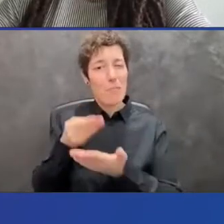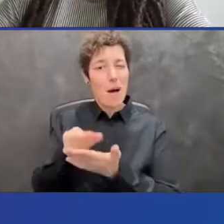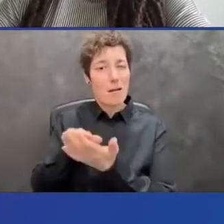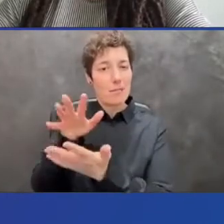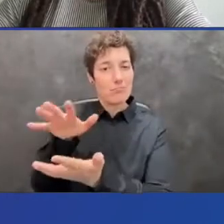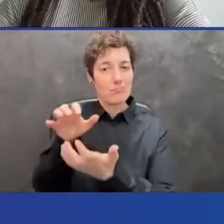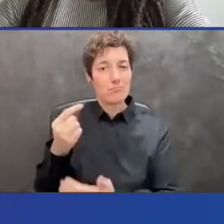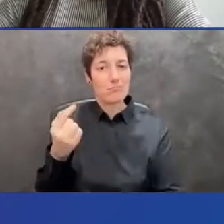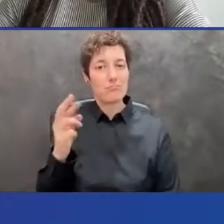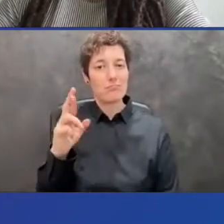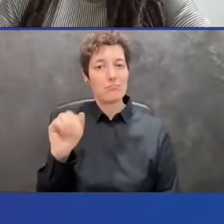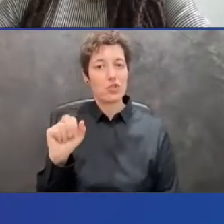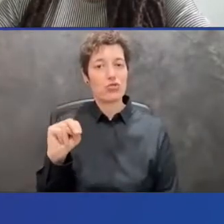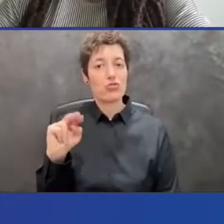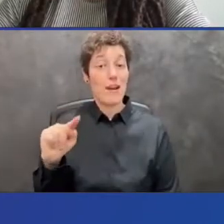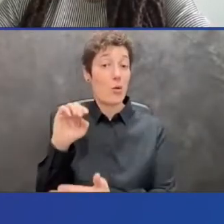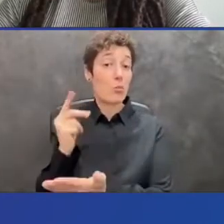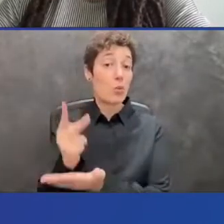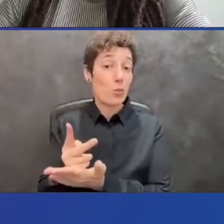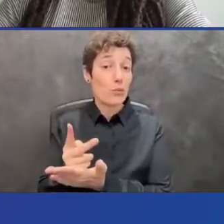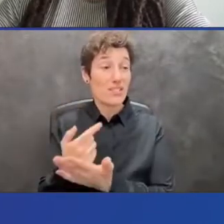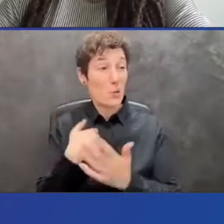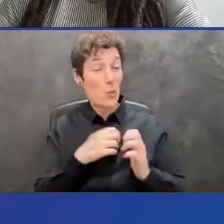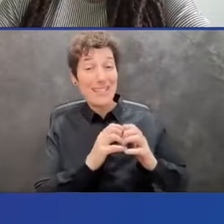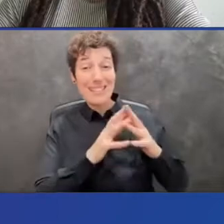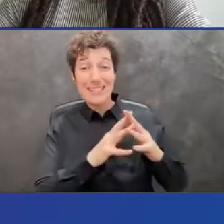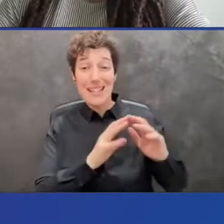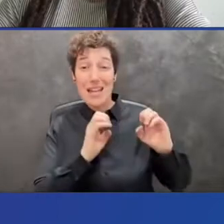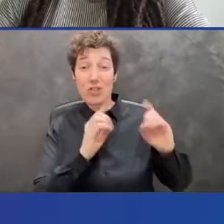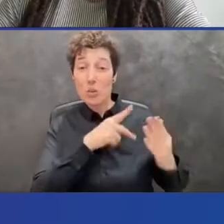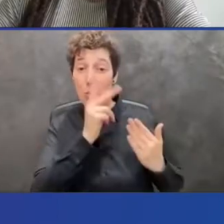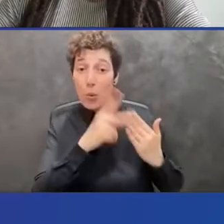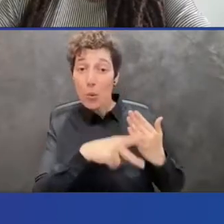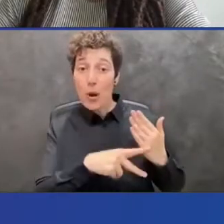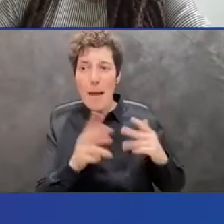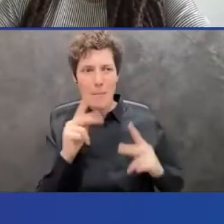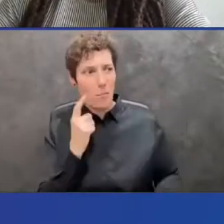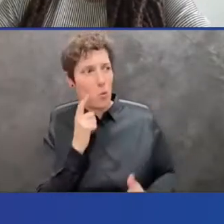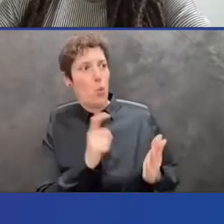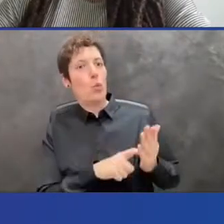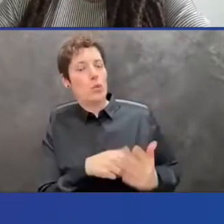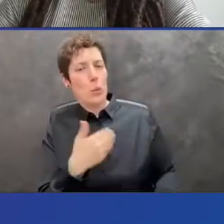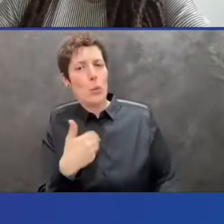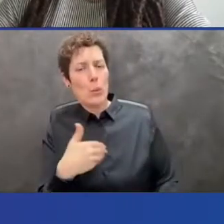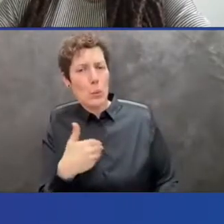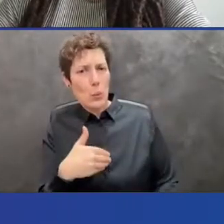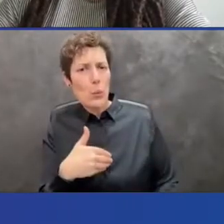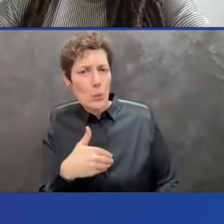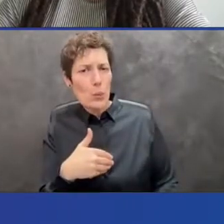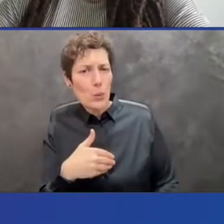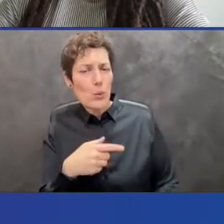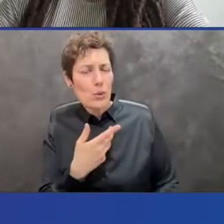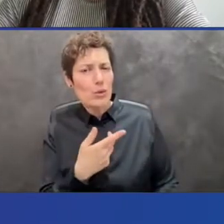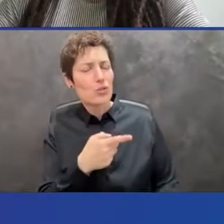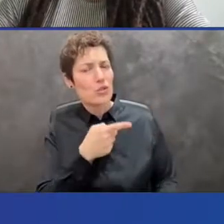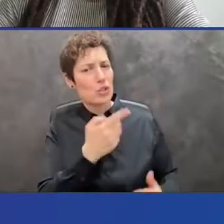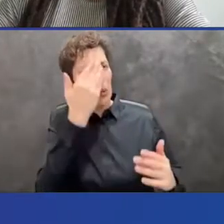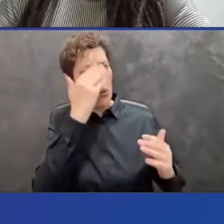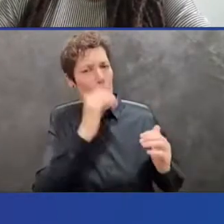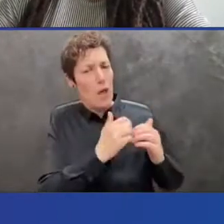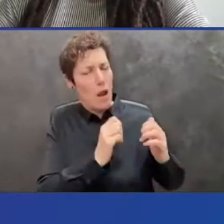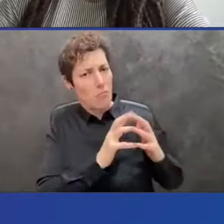educational program. And then it just, from that point, then I think people were like, oh, okay. So that